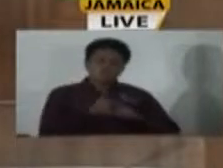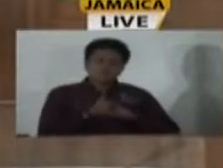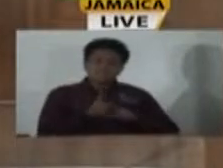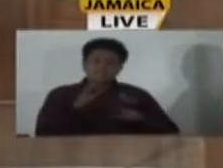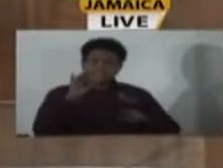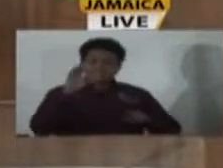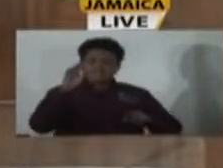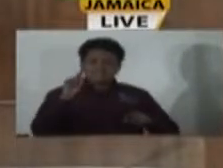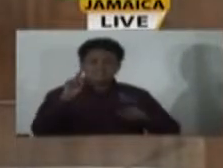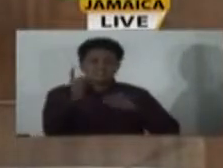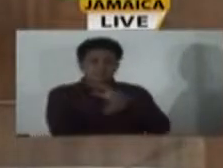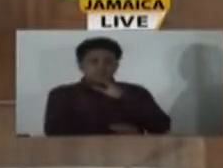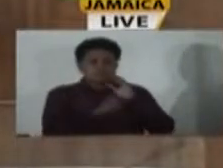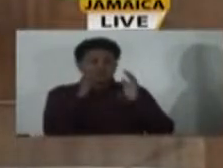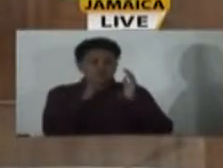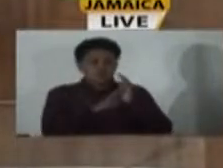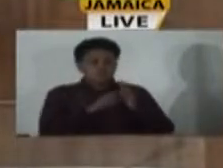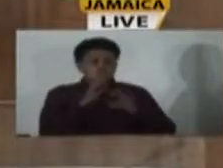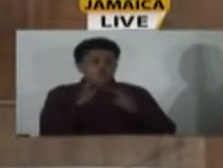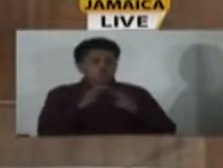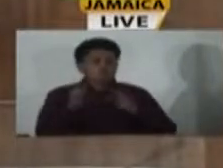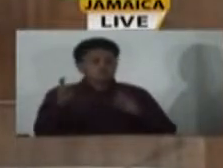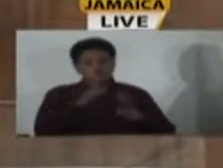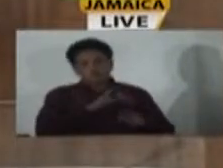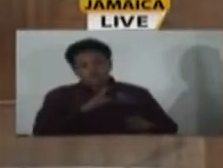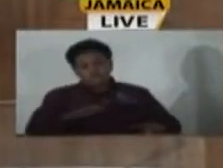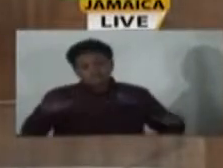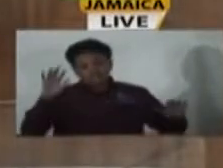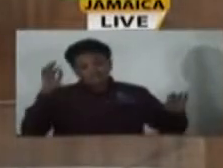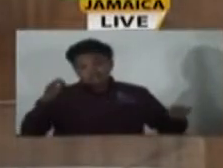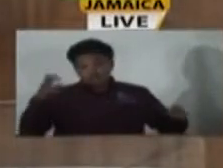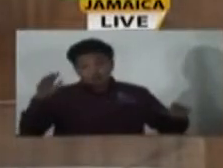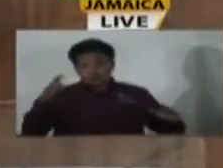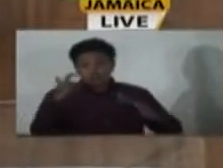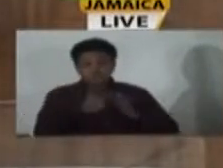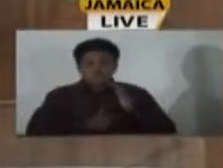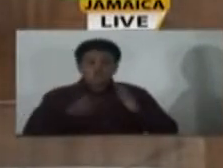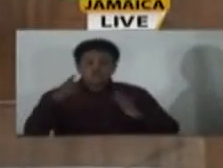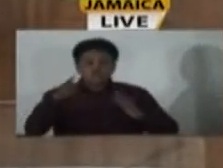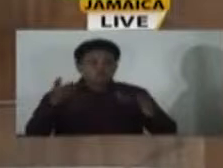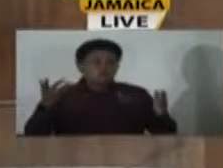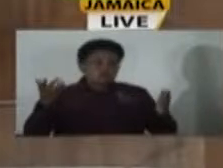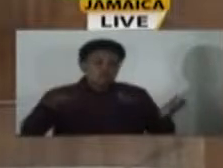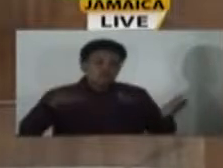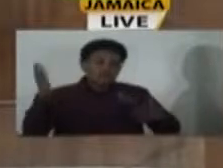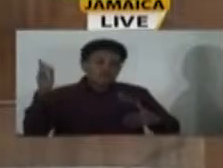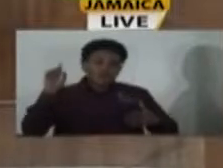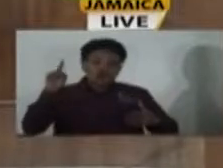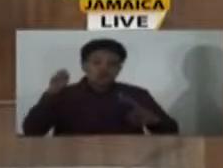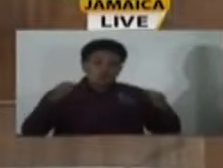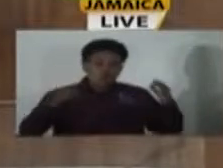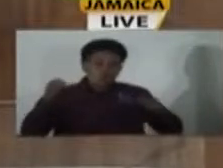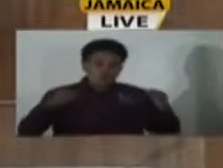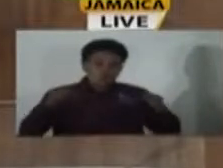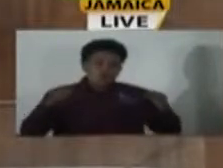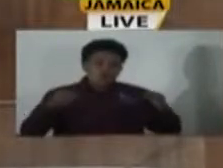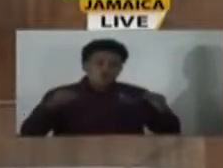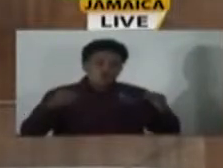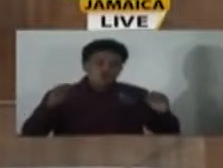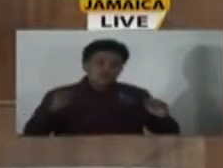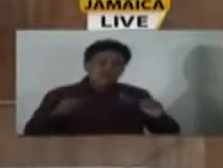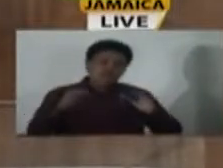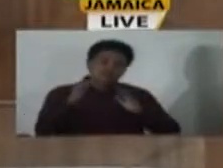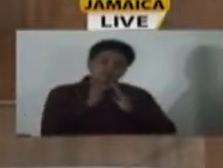law enforcement. So if they decide they don't want to charge you and carry before the court, they